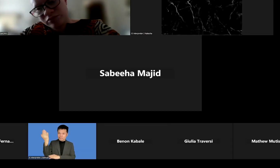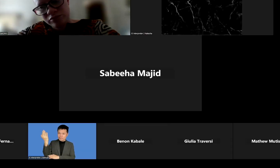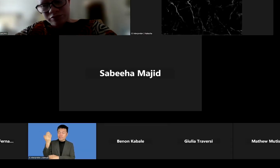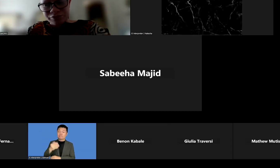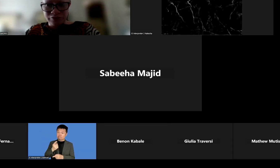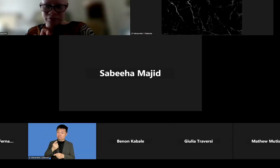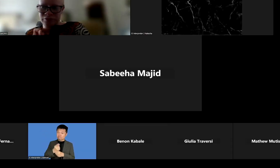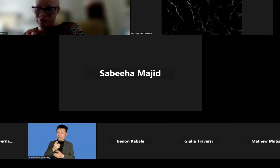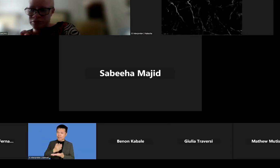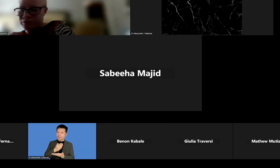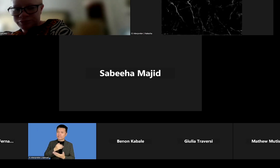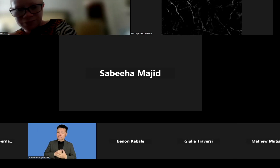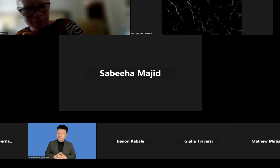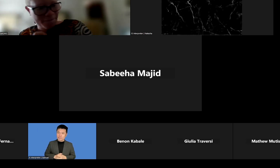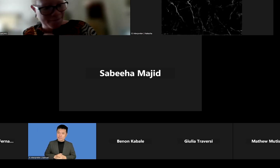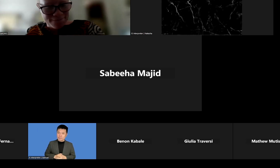at first